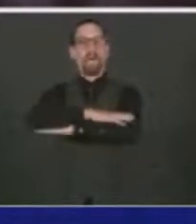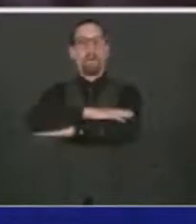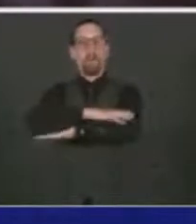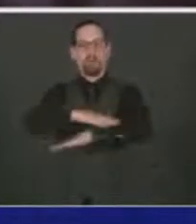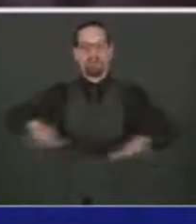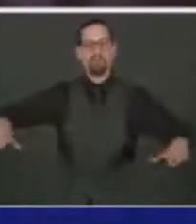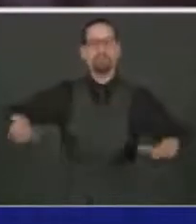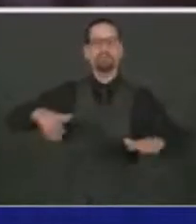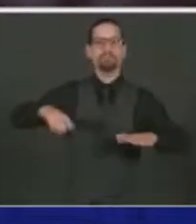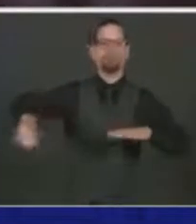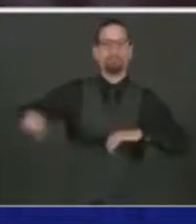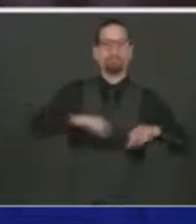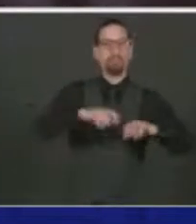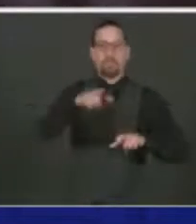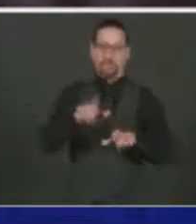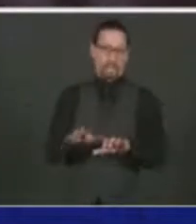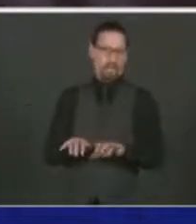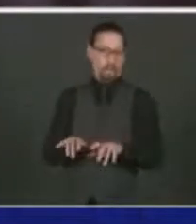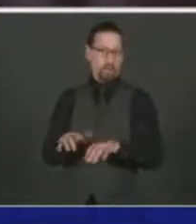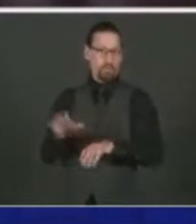keyboards, and faucets.